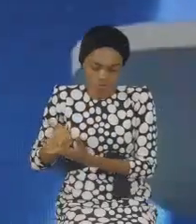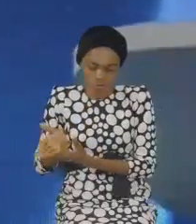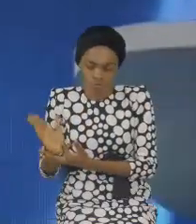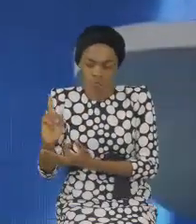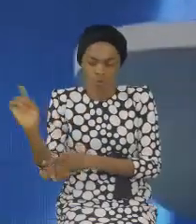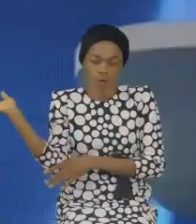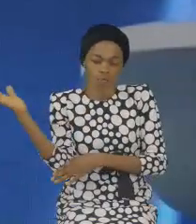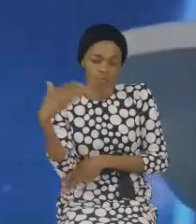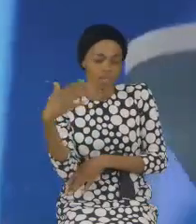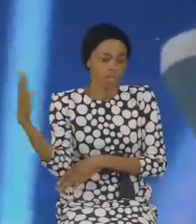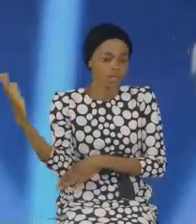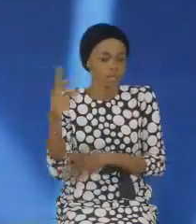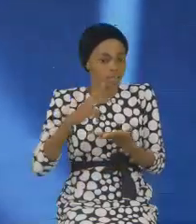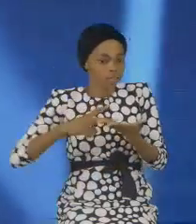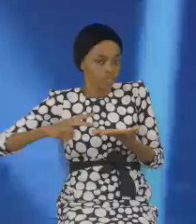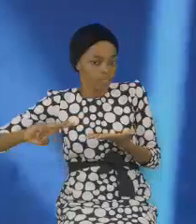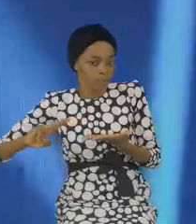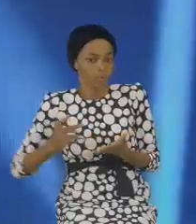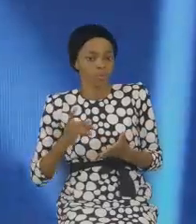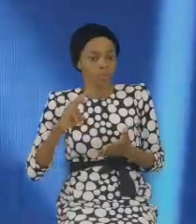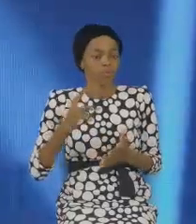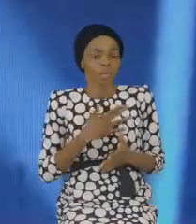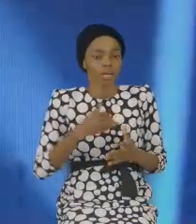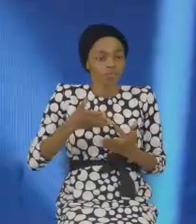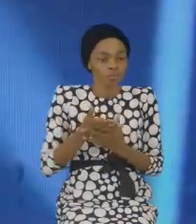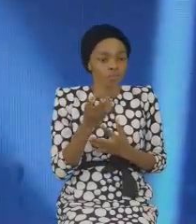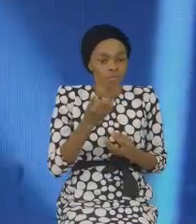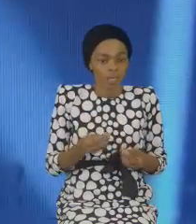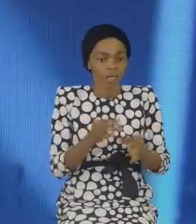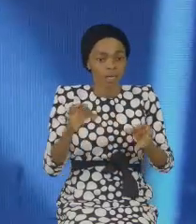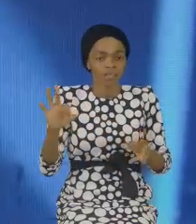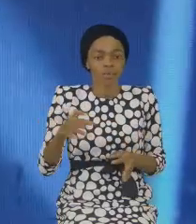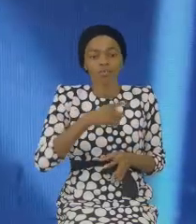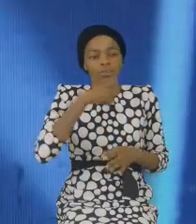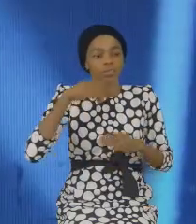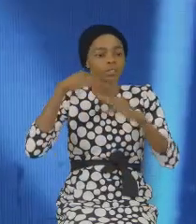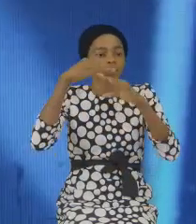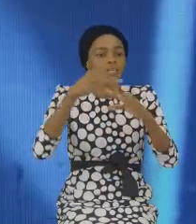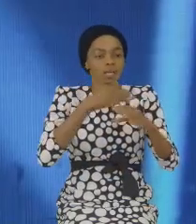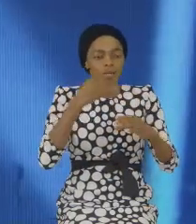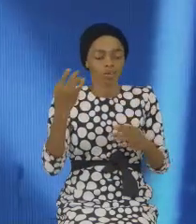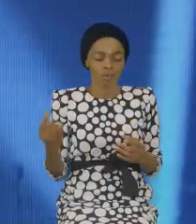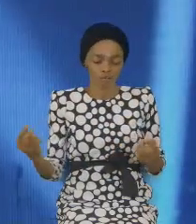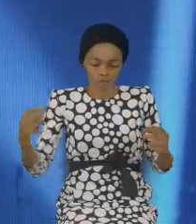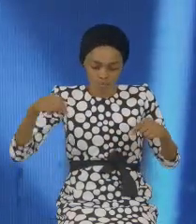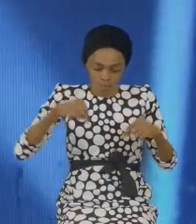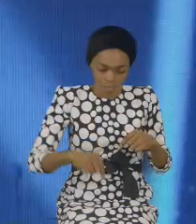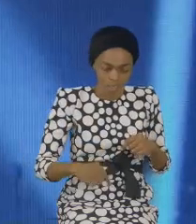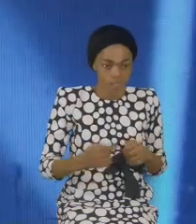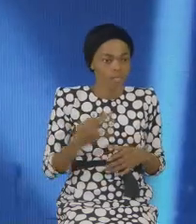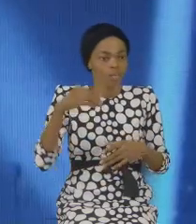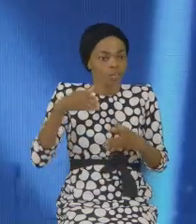wilderness, second part, through a land of deserts and of pits, through a land